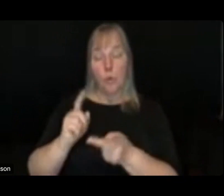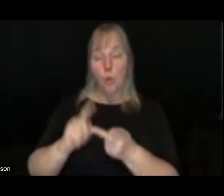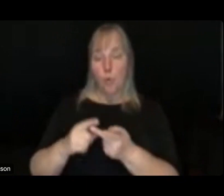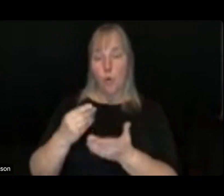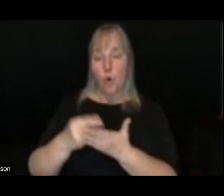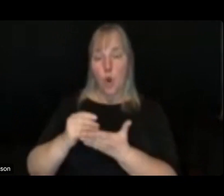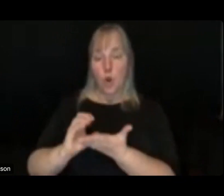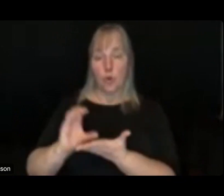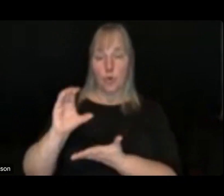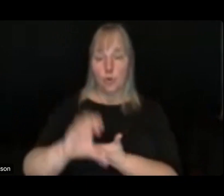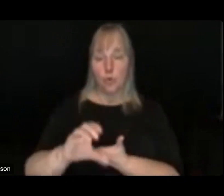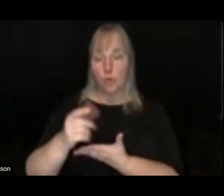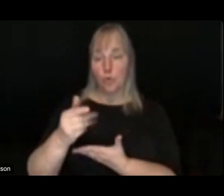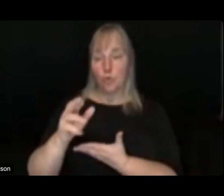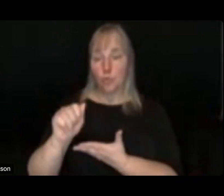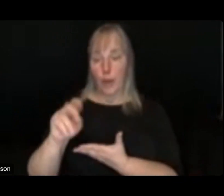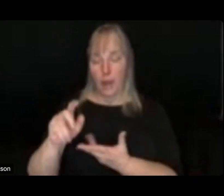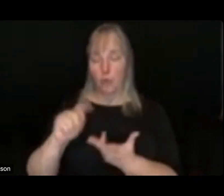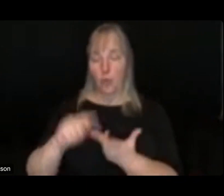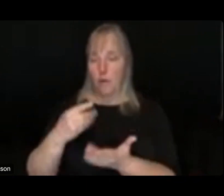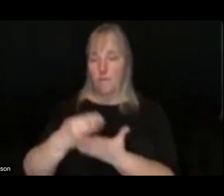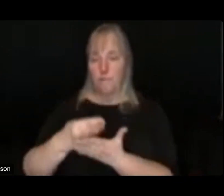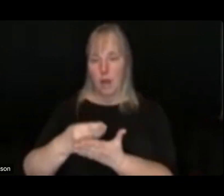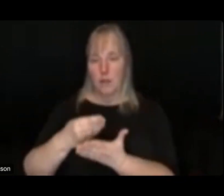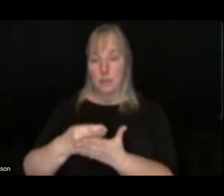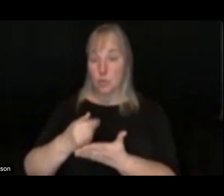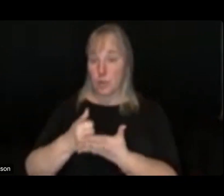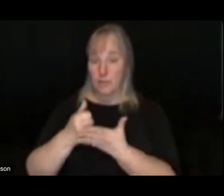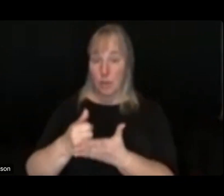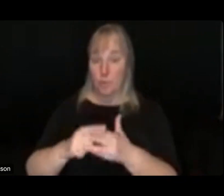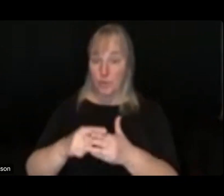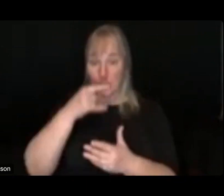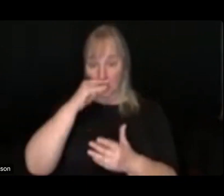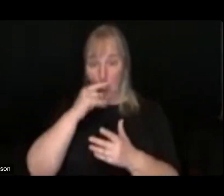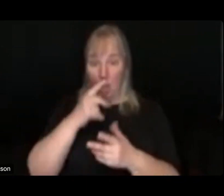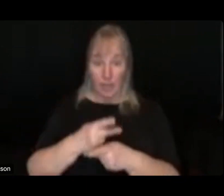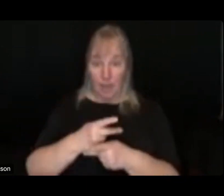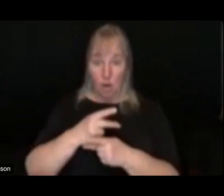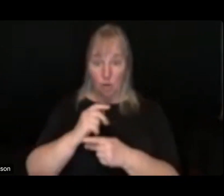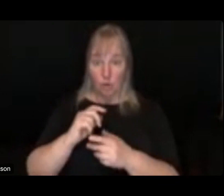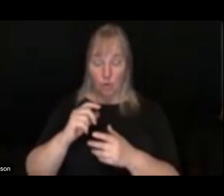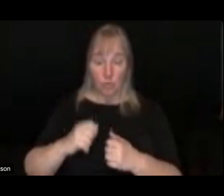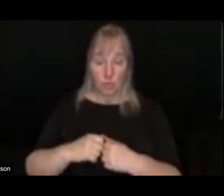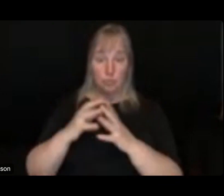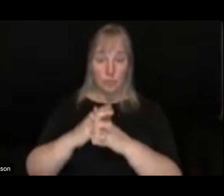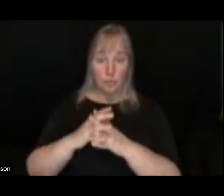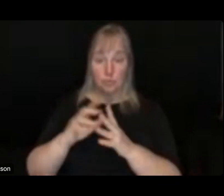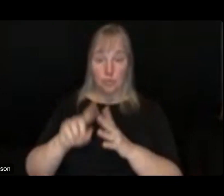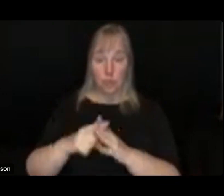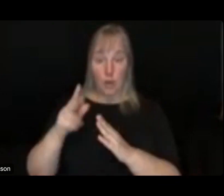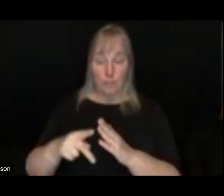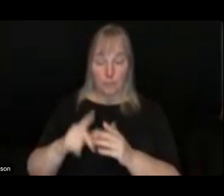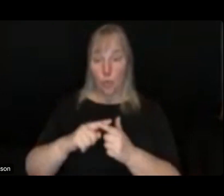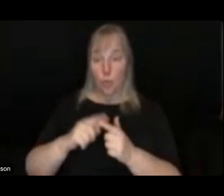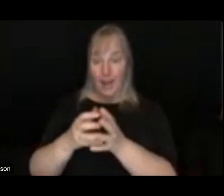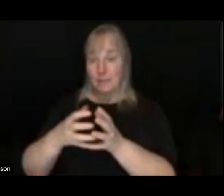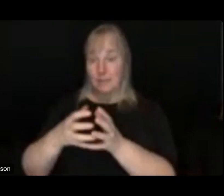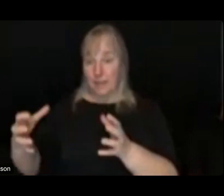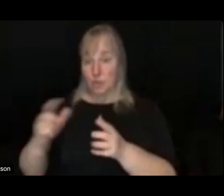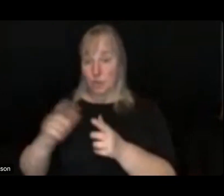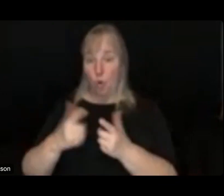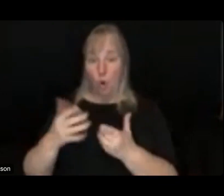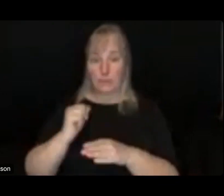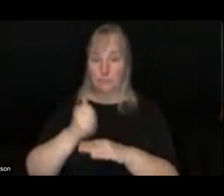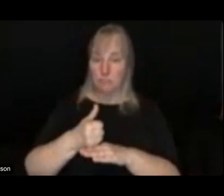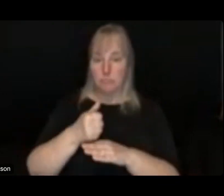funds somehow to assist with childcare startups or expansion to childcare facilities, which would help get